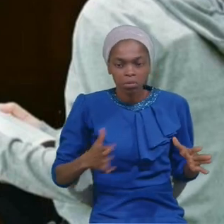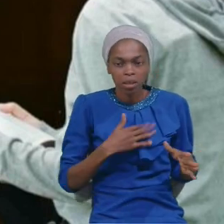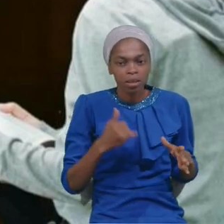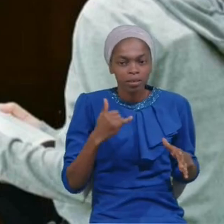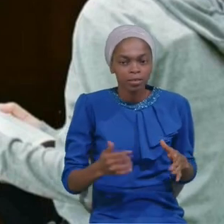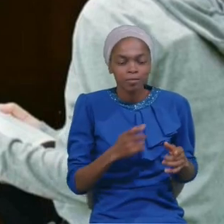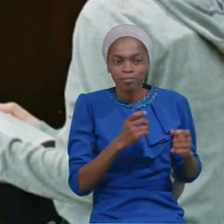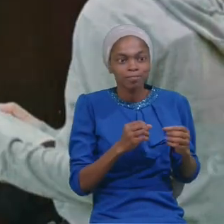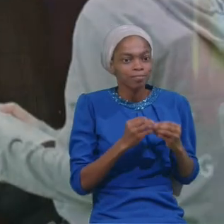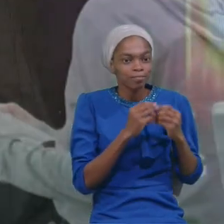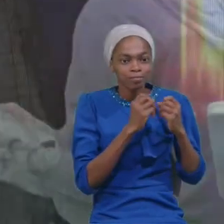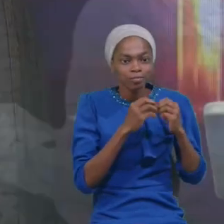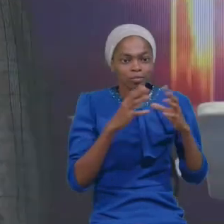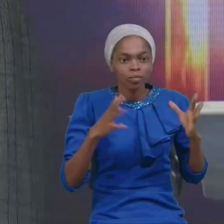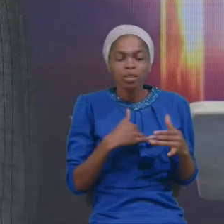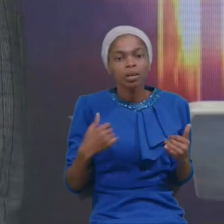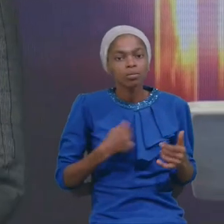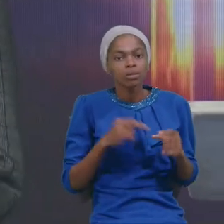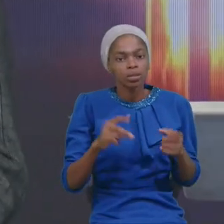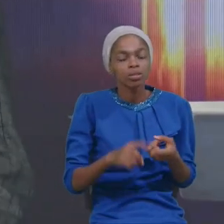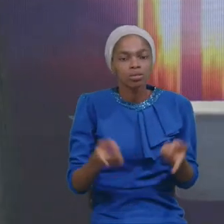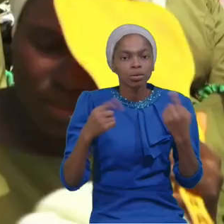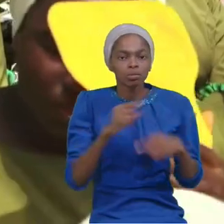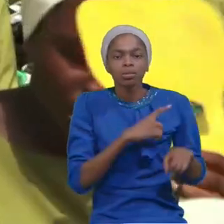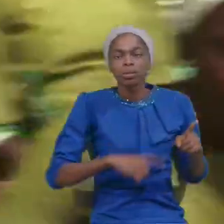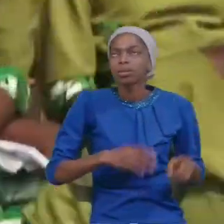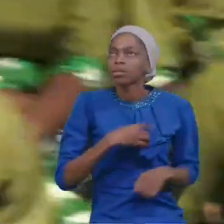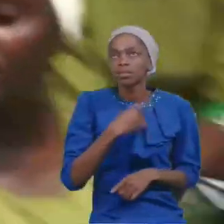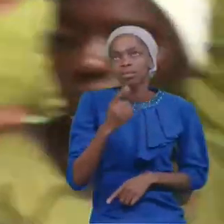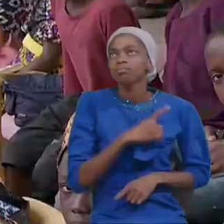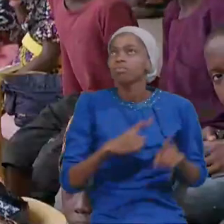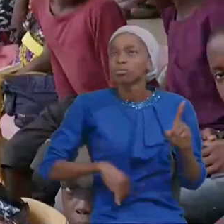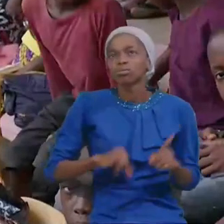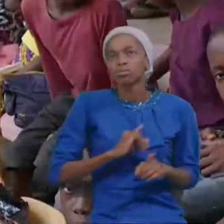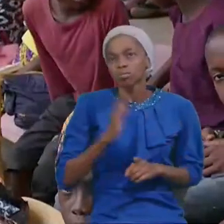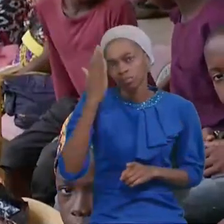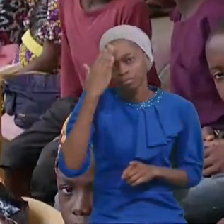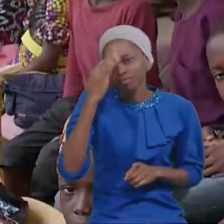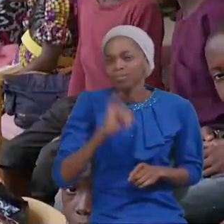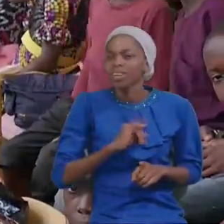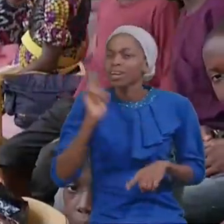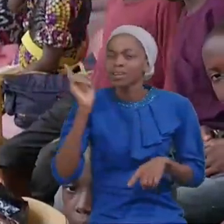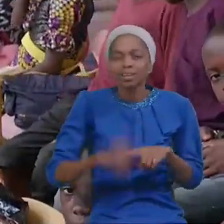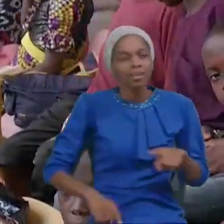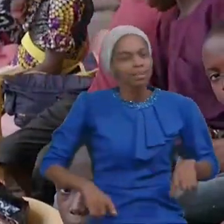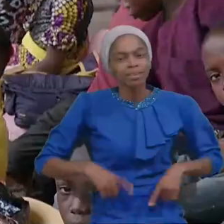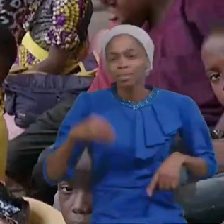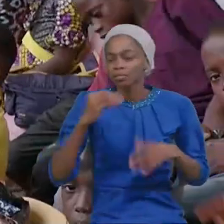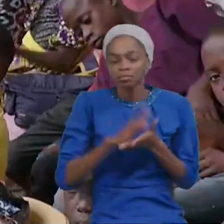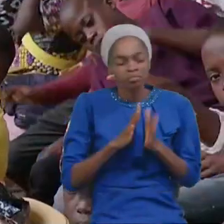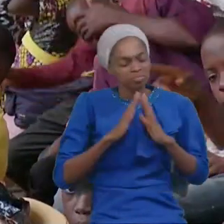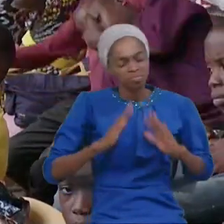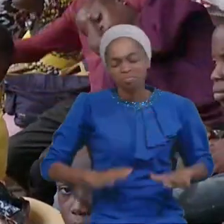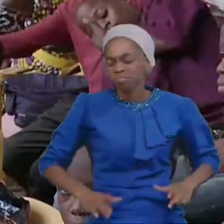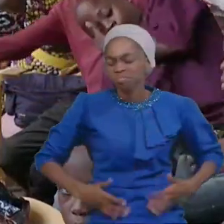cannot live a peaceful life, a powerful life, a fulfilled life, an exciting life